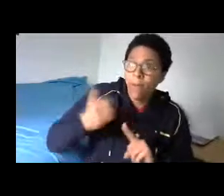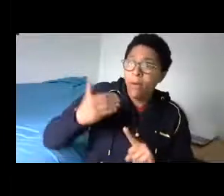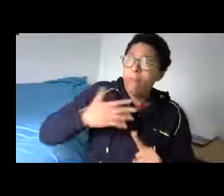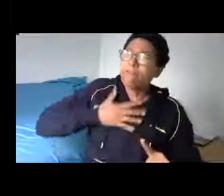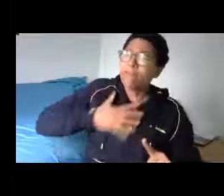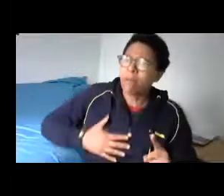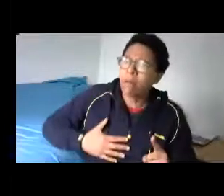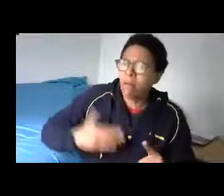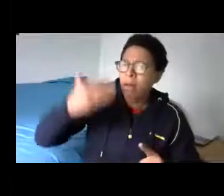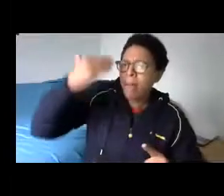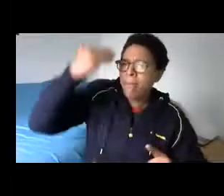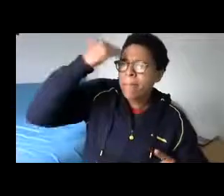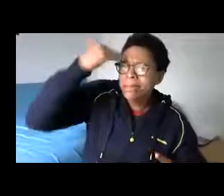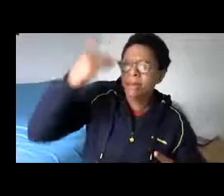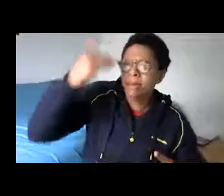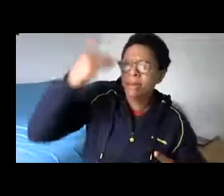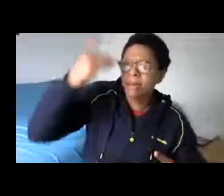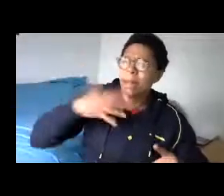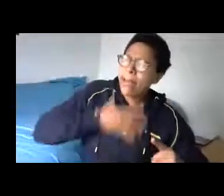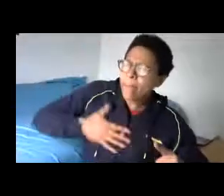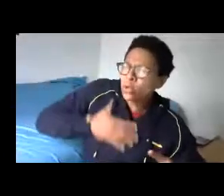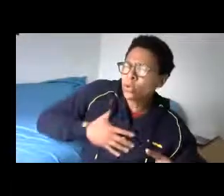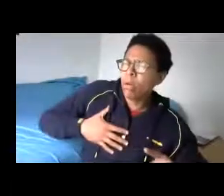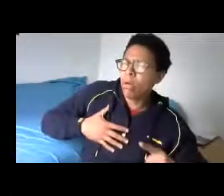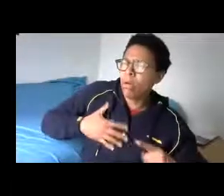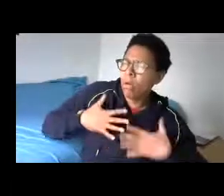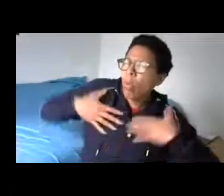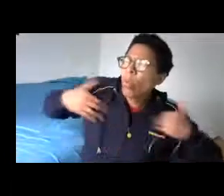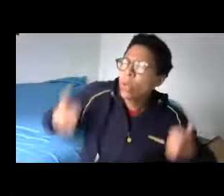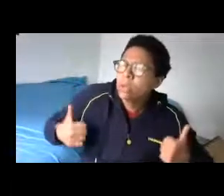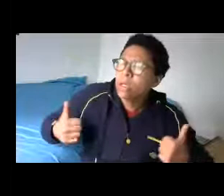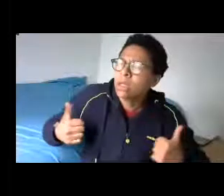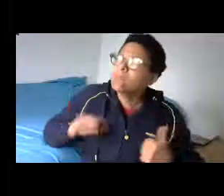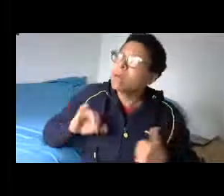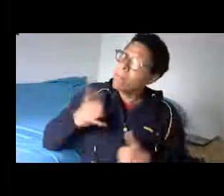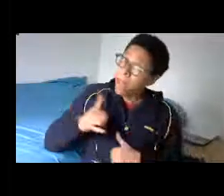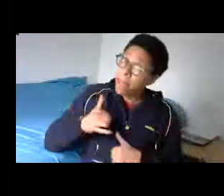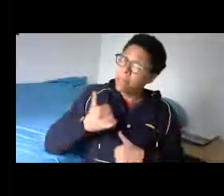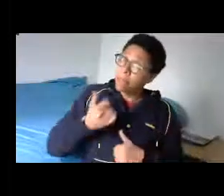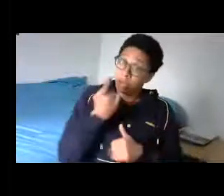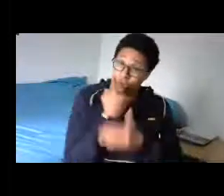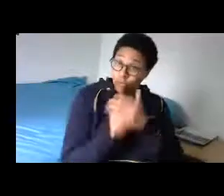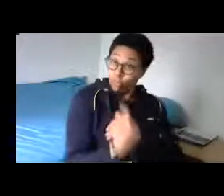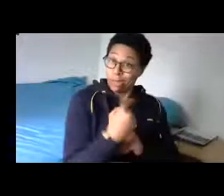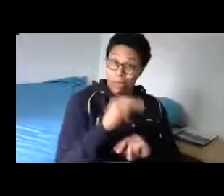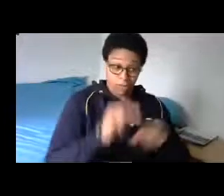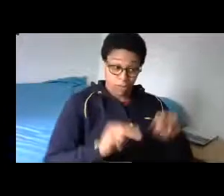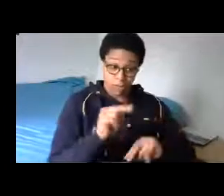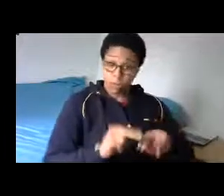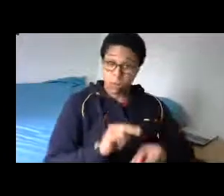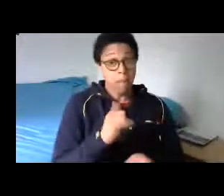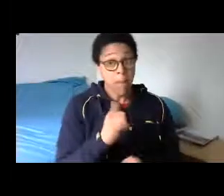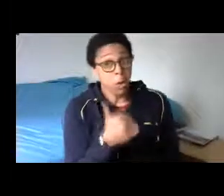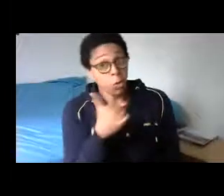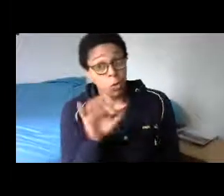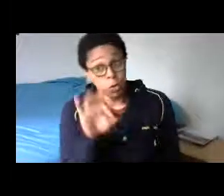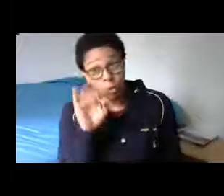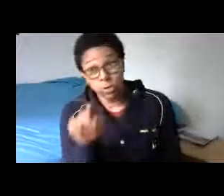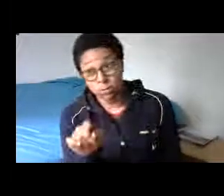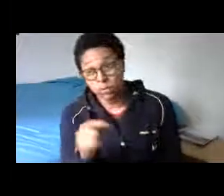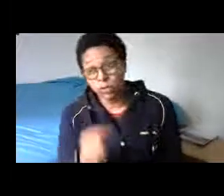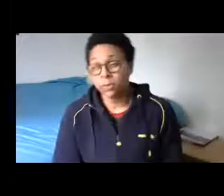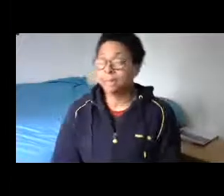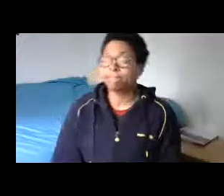mental well-being, then maybe self-assessment option is the way to go. At least, as I said, you will have everything